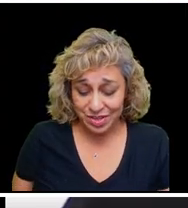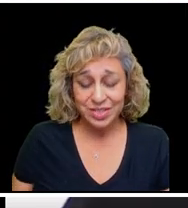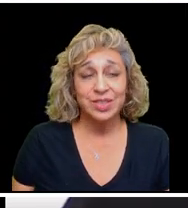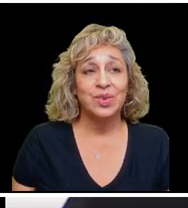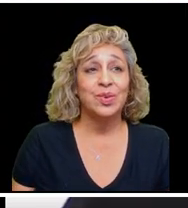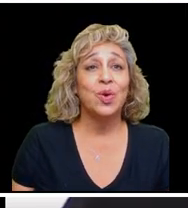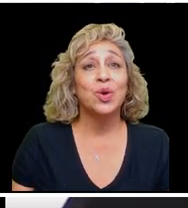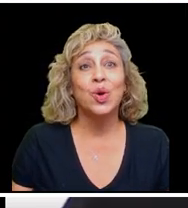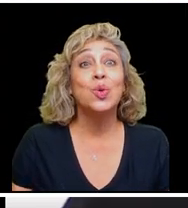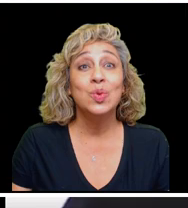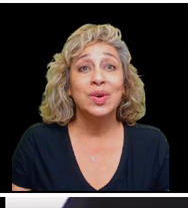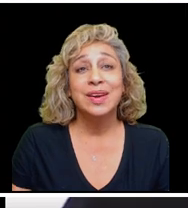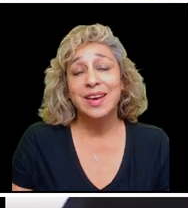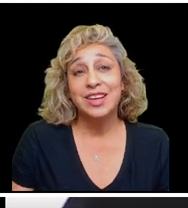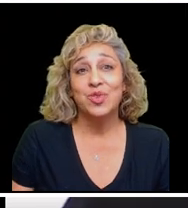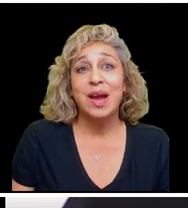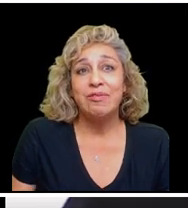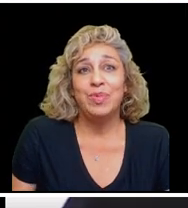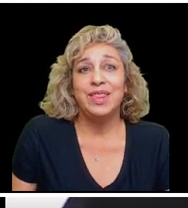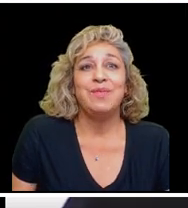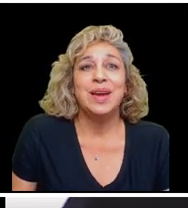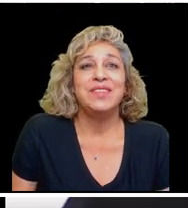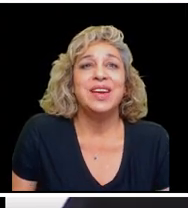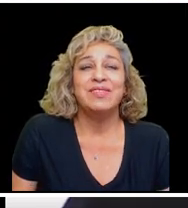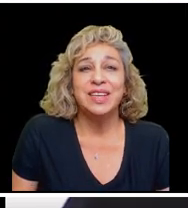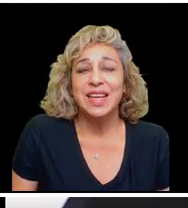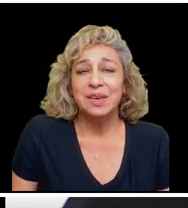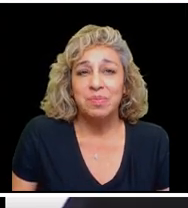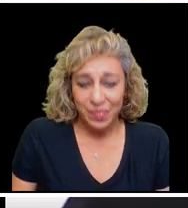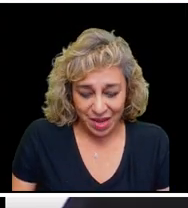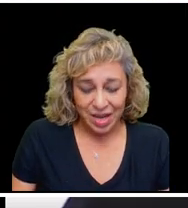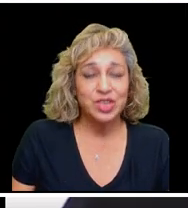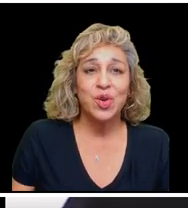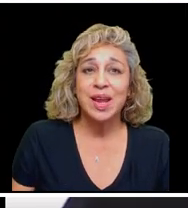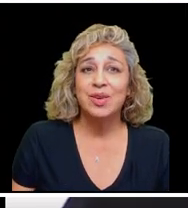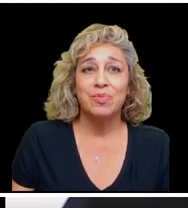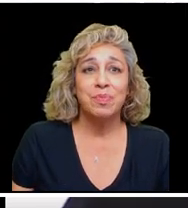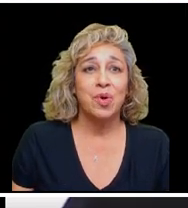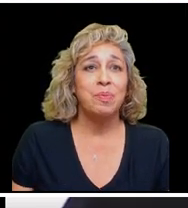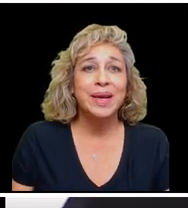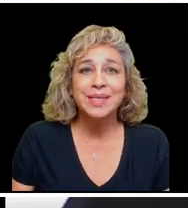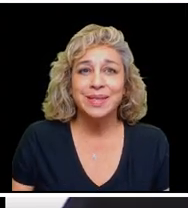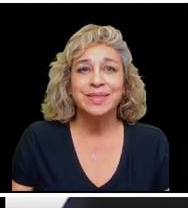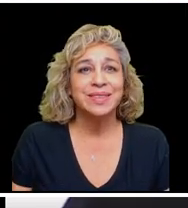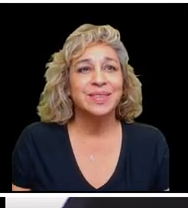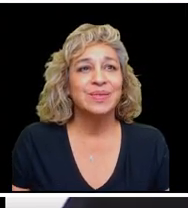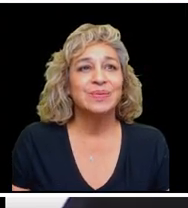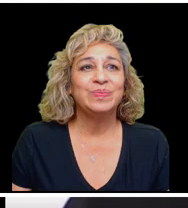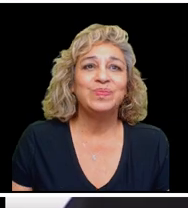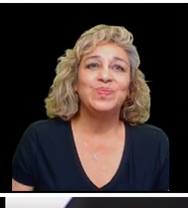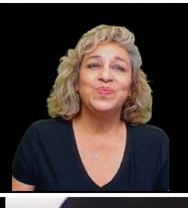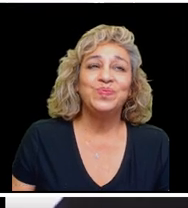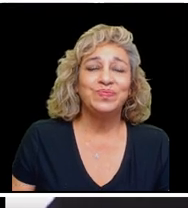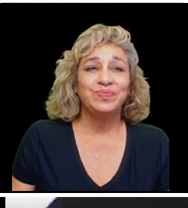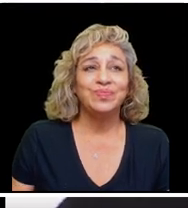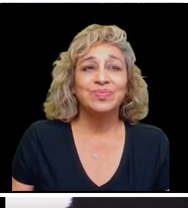hours or go not drive but they might even have to take a a trainer or buses